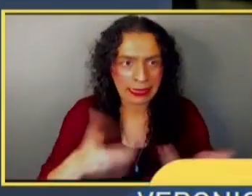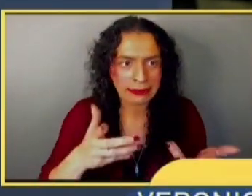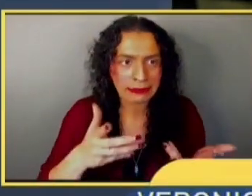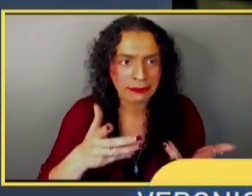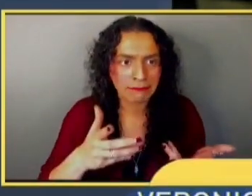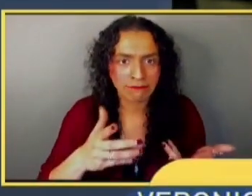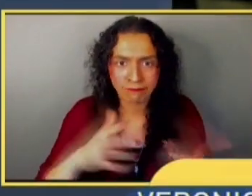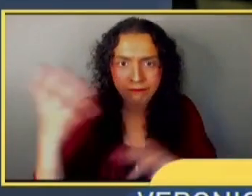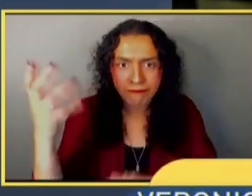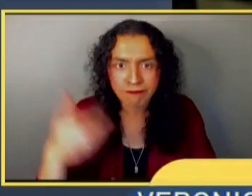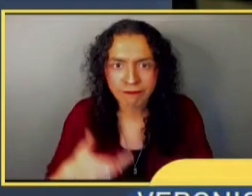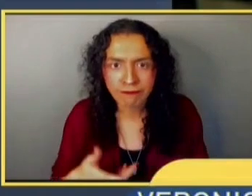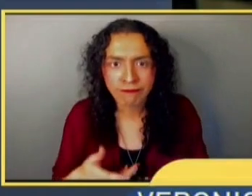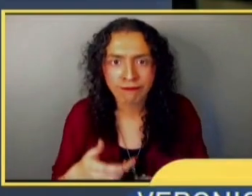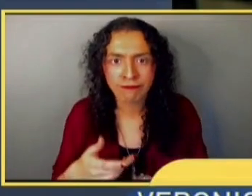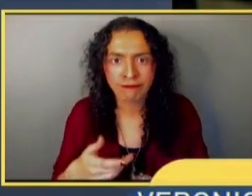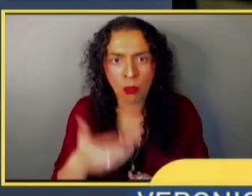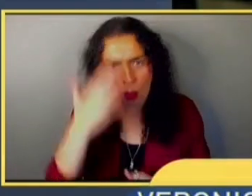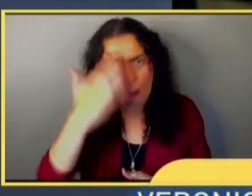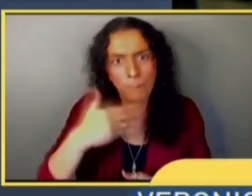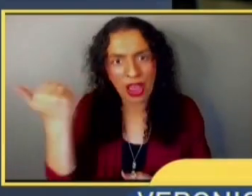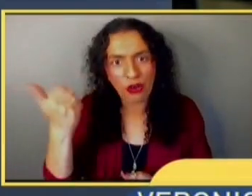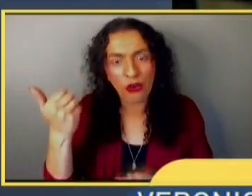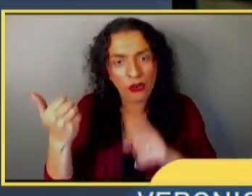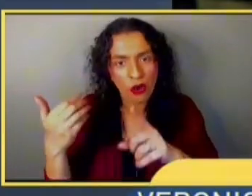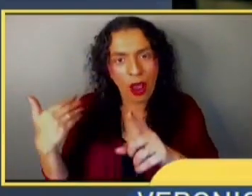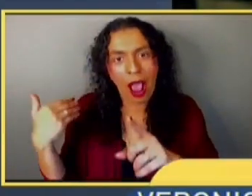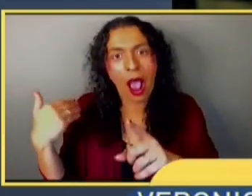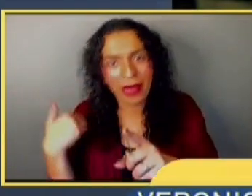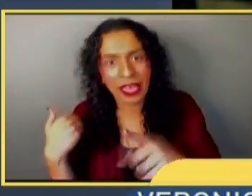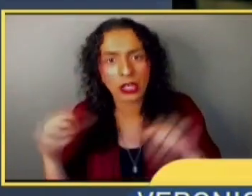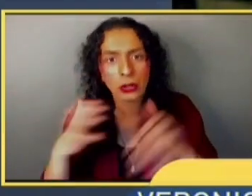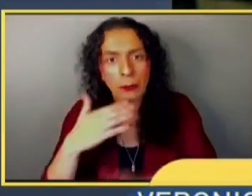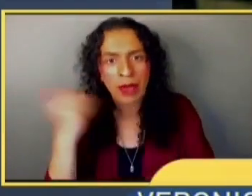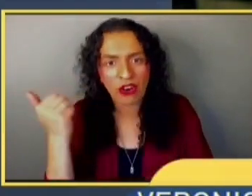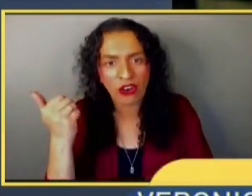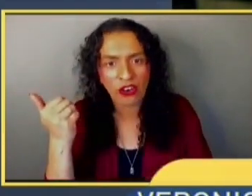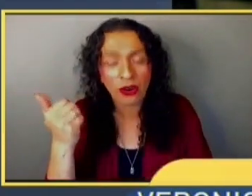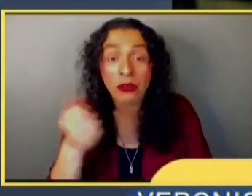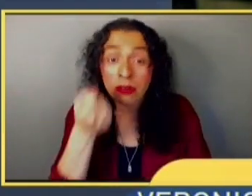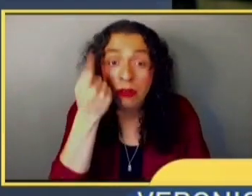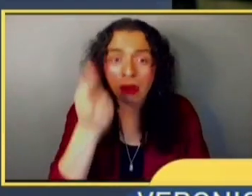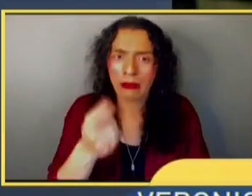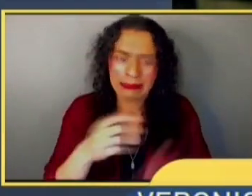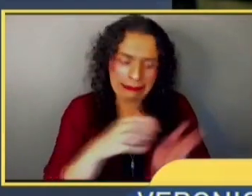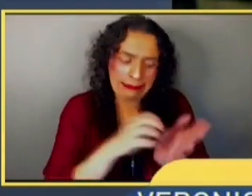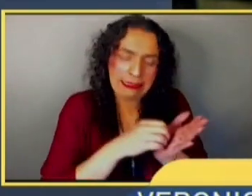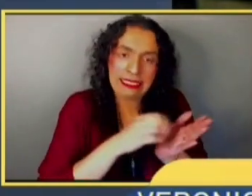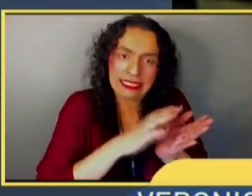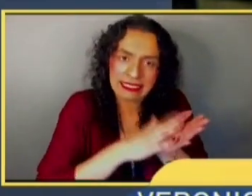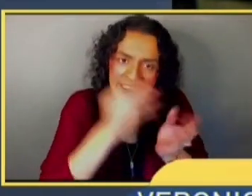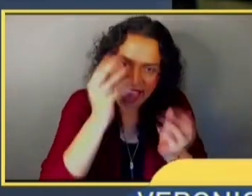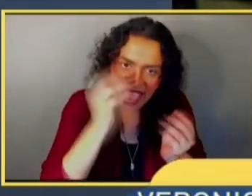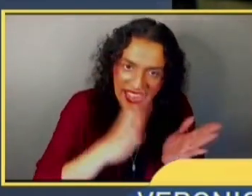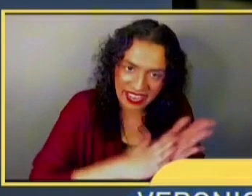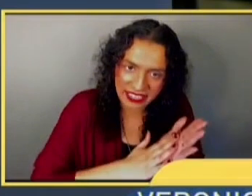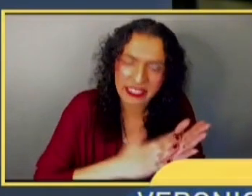are obligated to do better. I commend to you the actual data on these sentences. Please